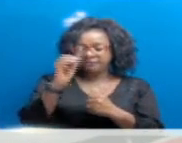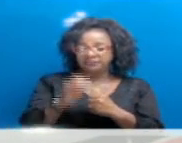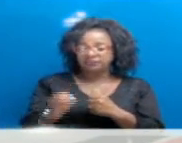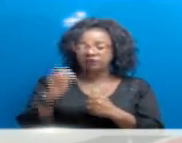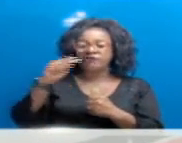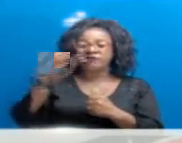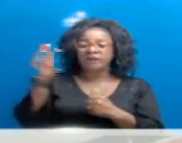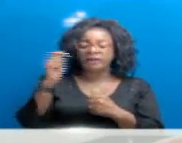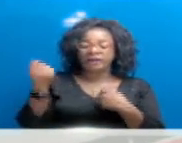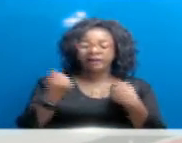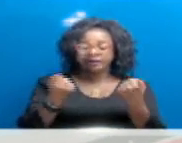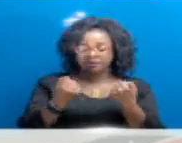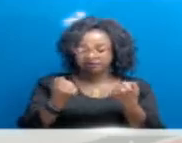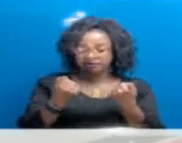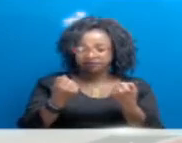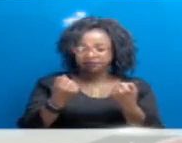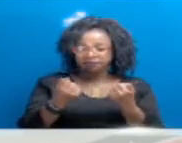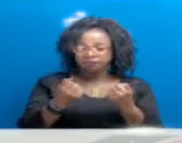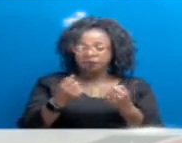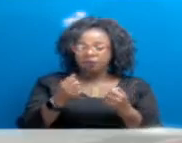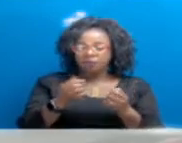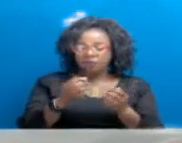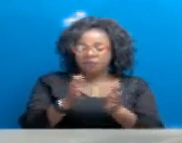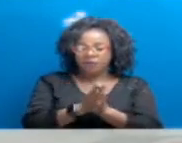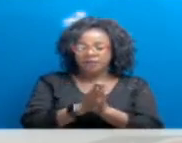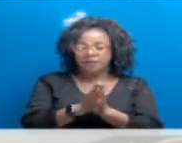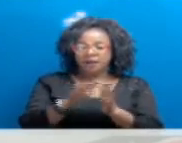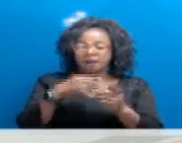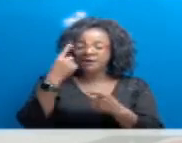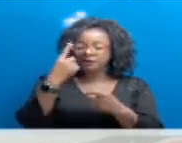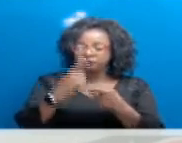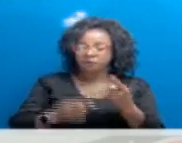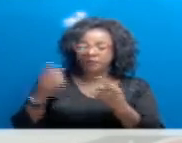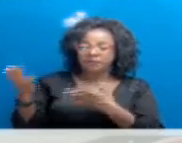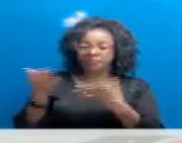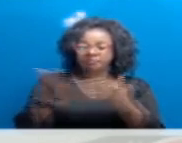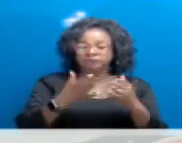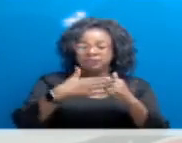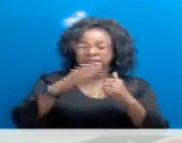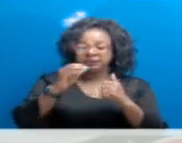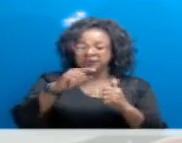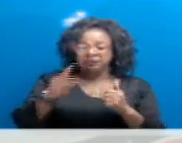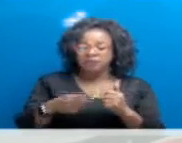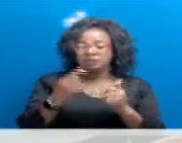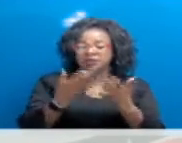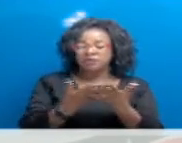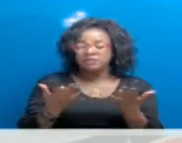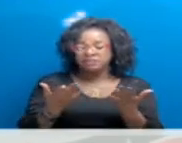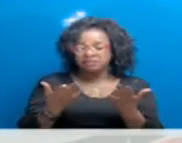of Kenya's car purchases, with an annual import of up to 90,000 units.